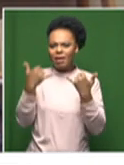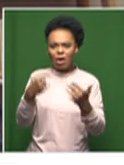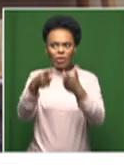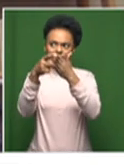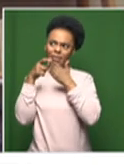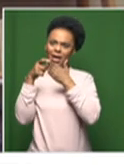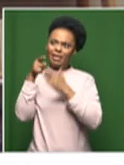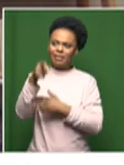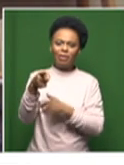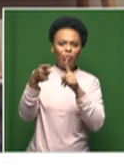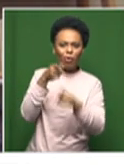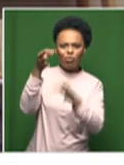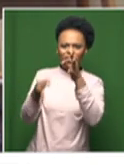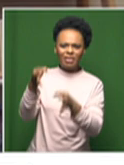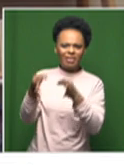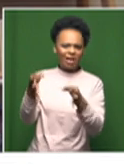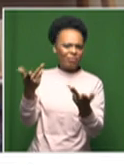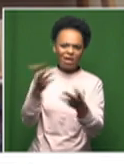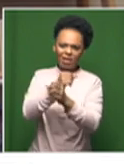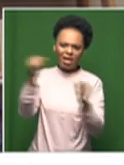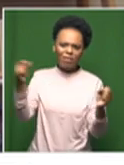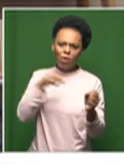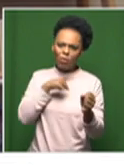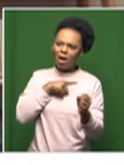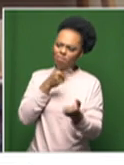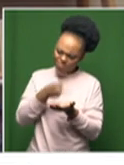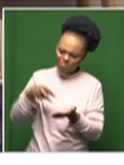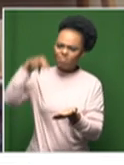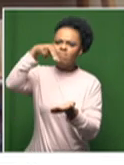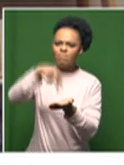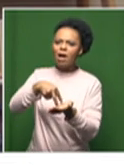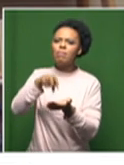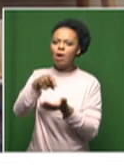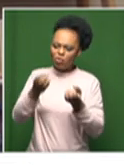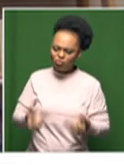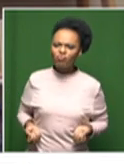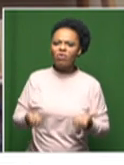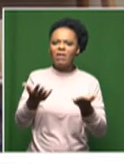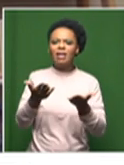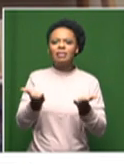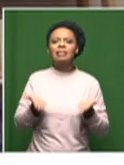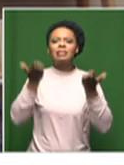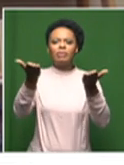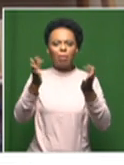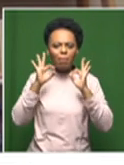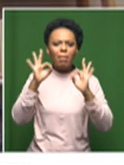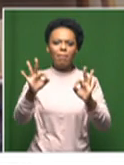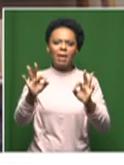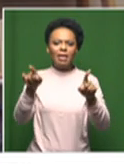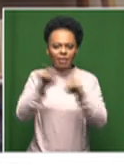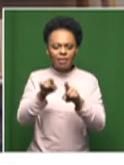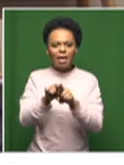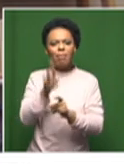demanded from our politicians that they step up and provide what we need as citizens. And we have also